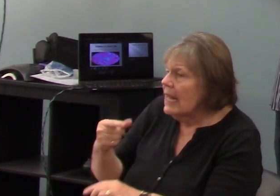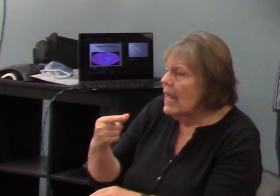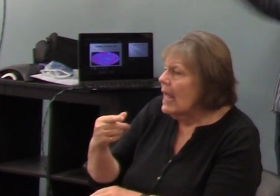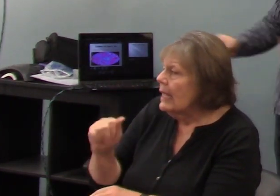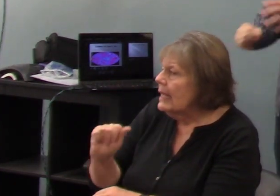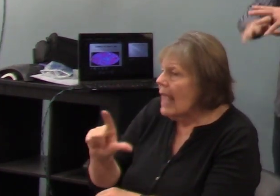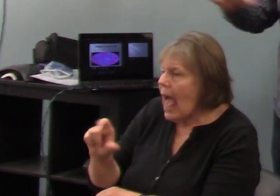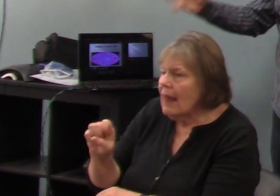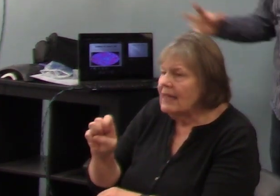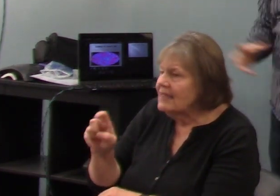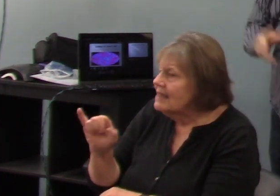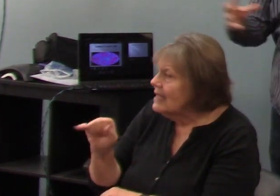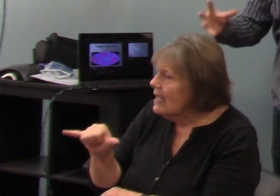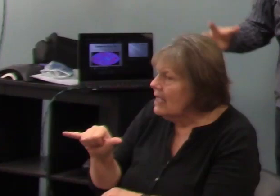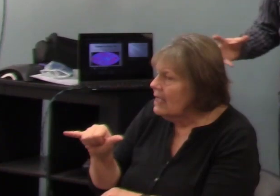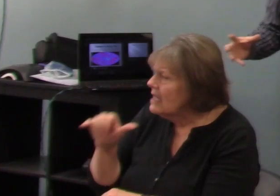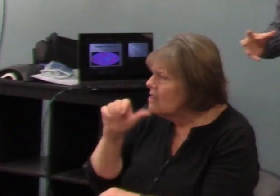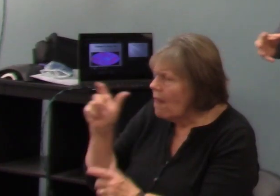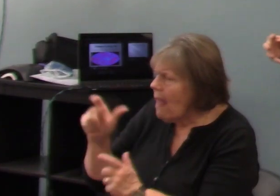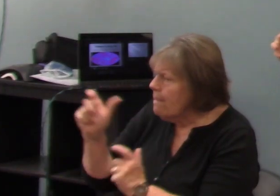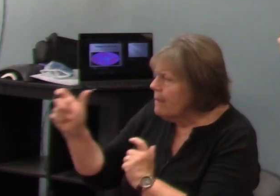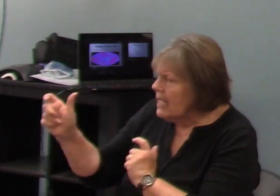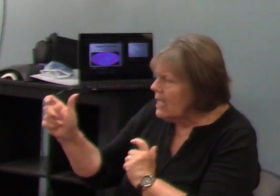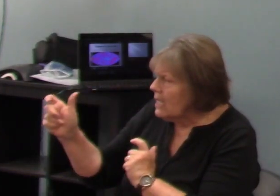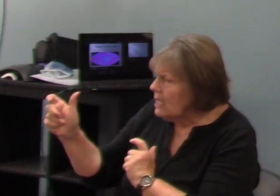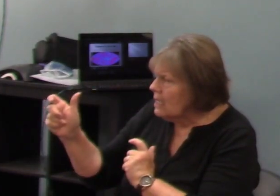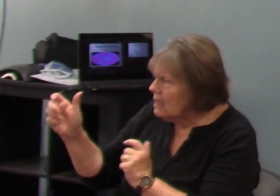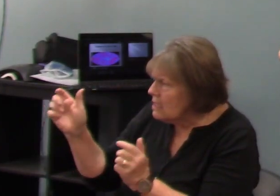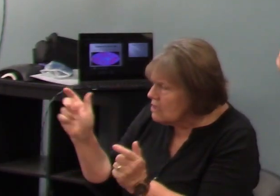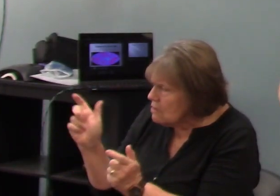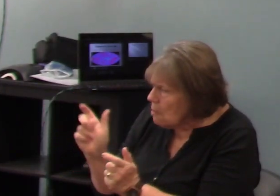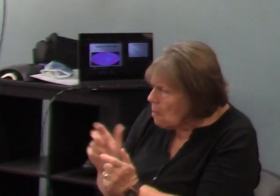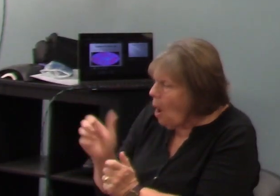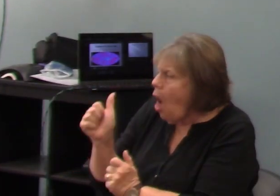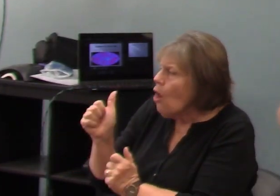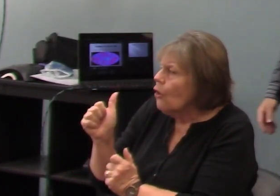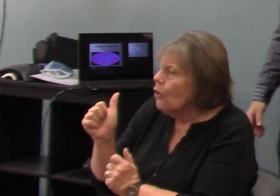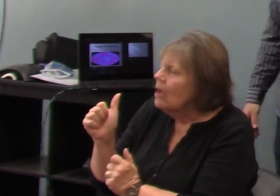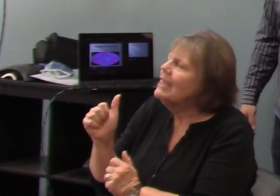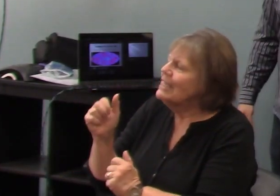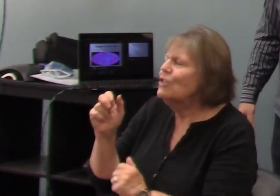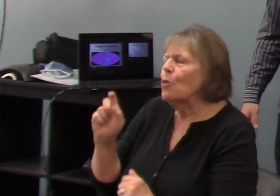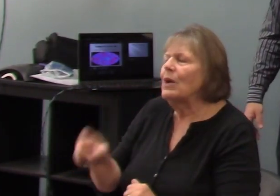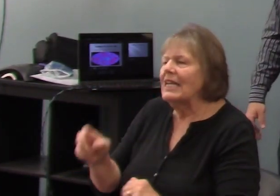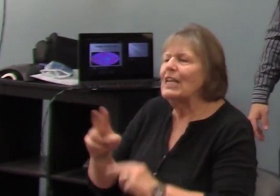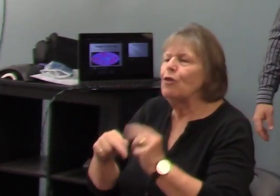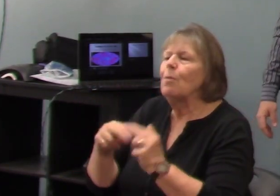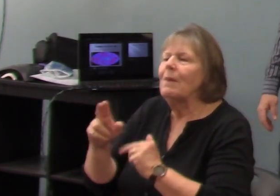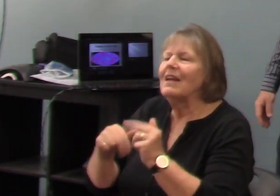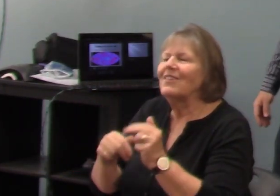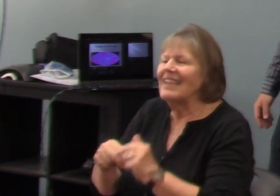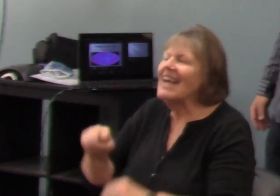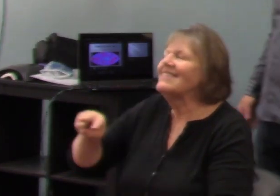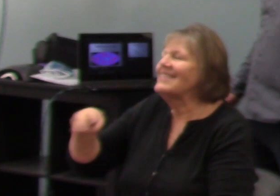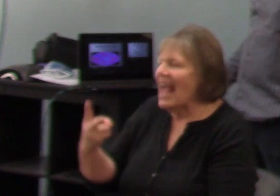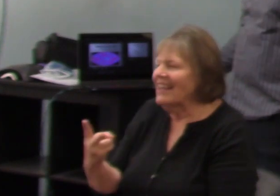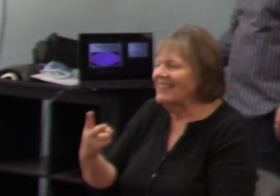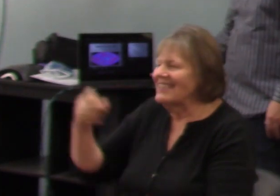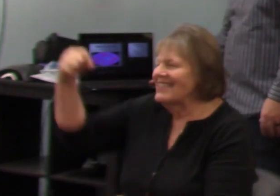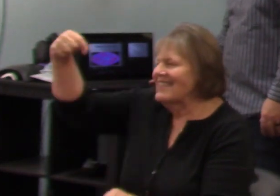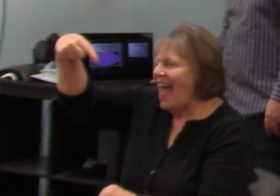Galaxies are much smaller on a cosmic scale than that. And so we need to build another satellite. We need to get better resolution. So they built another